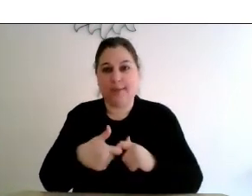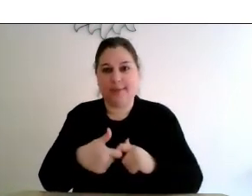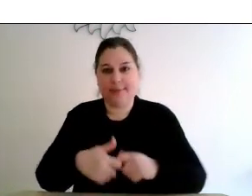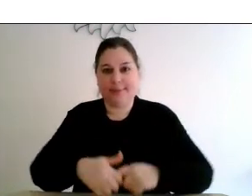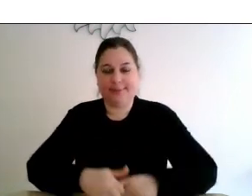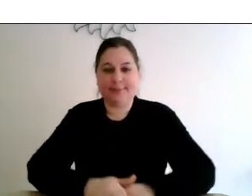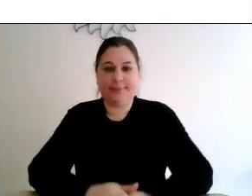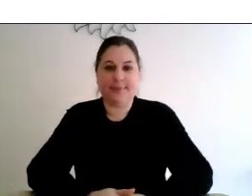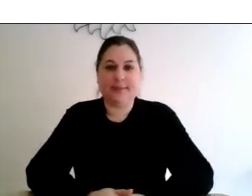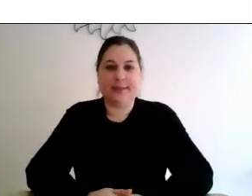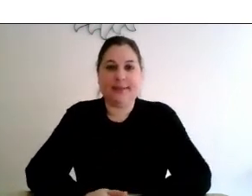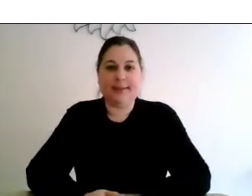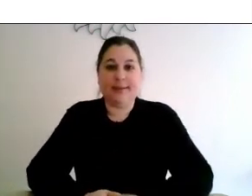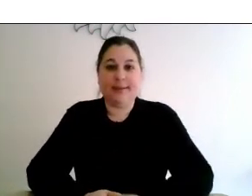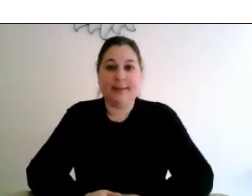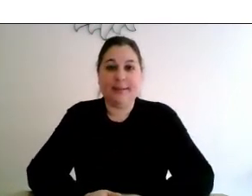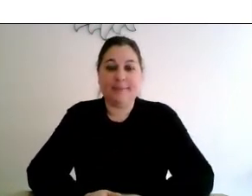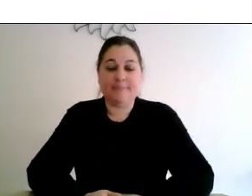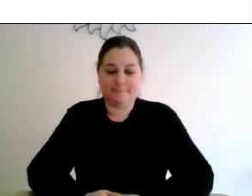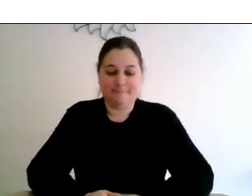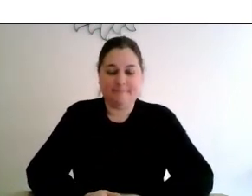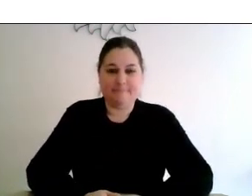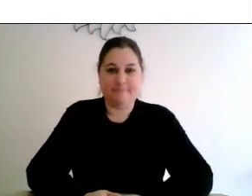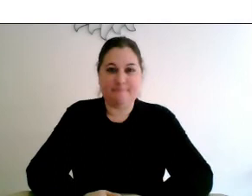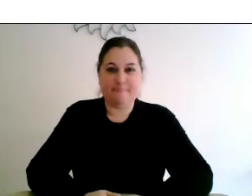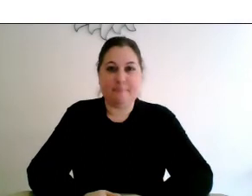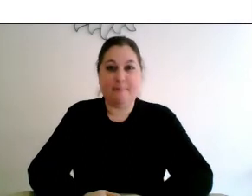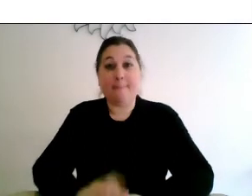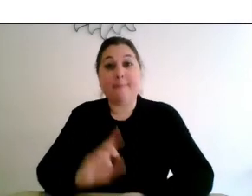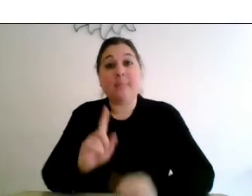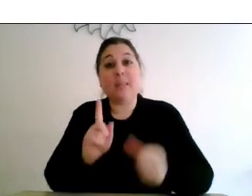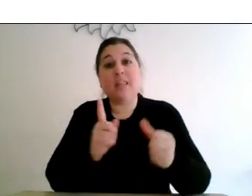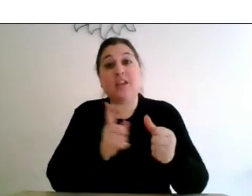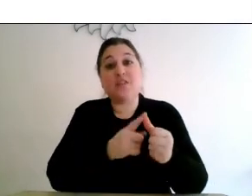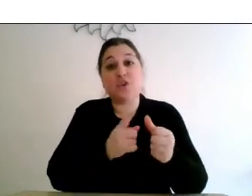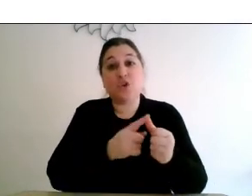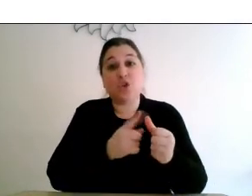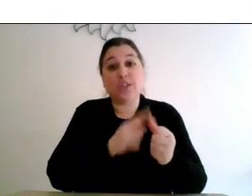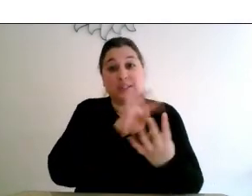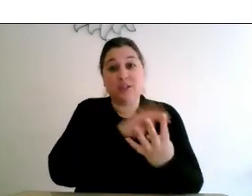All right, the first one. Okay, this is one solution.